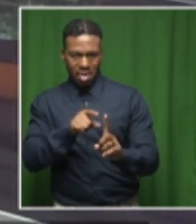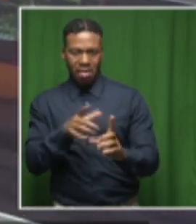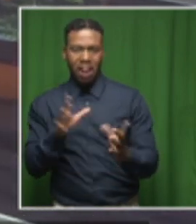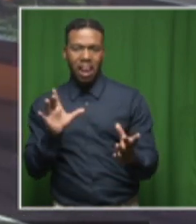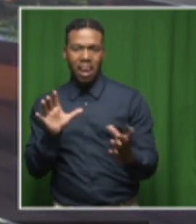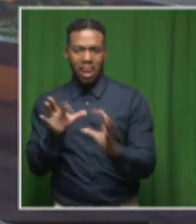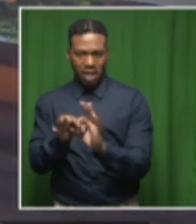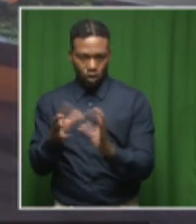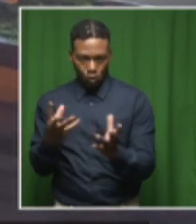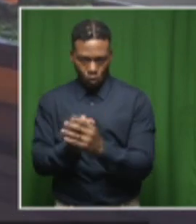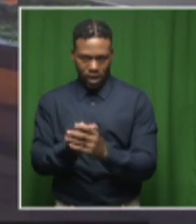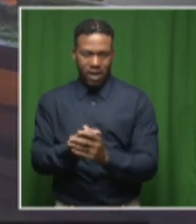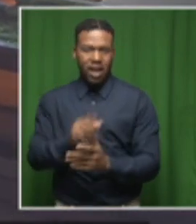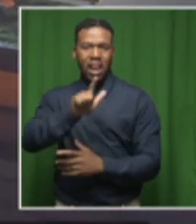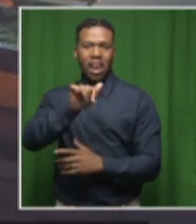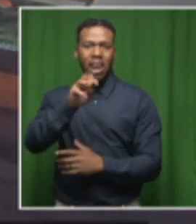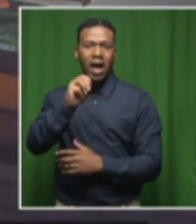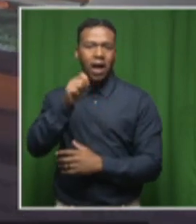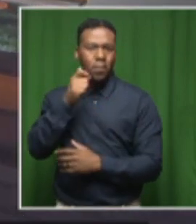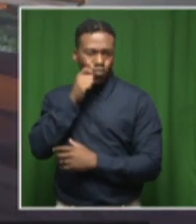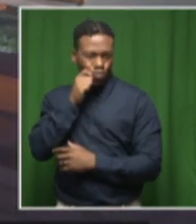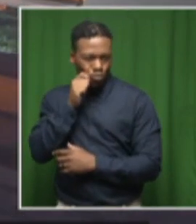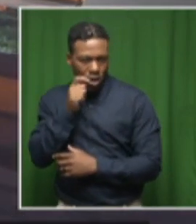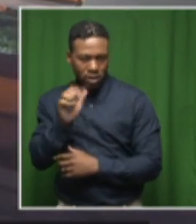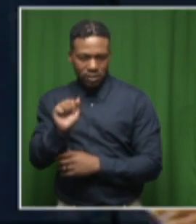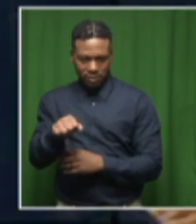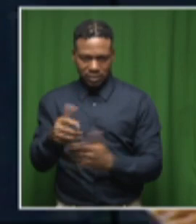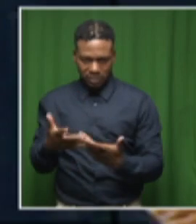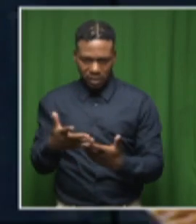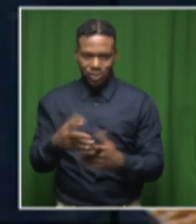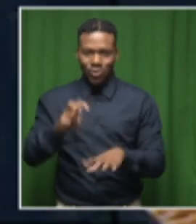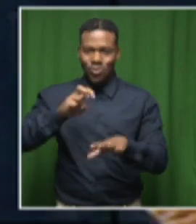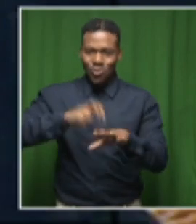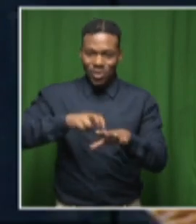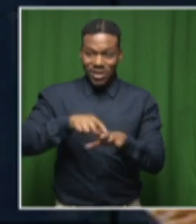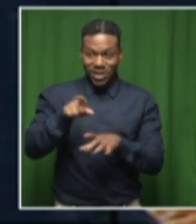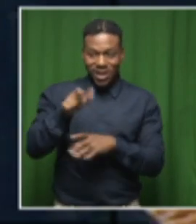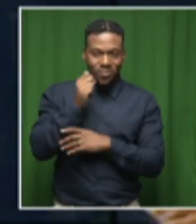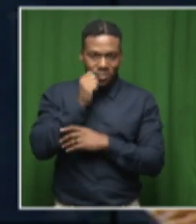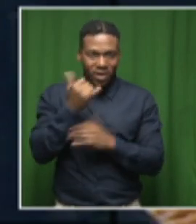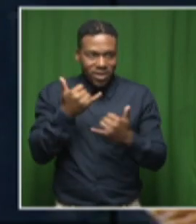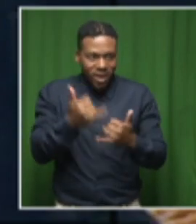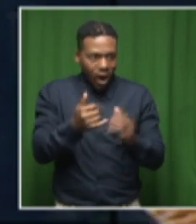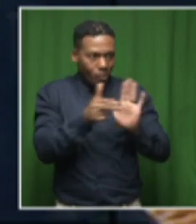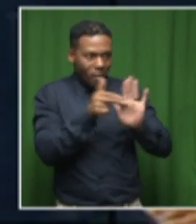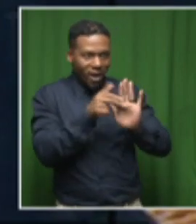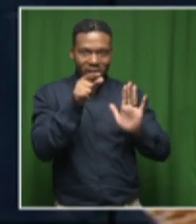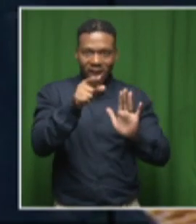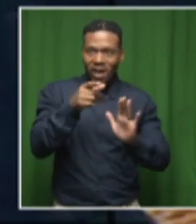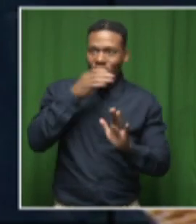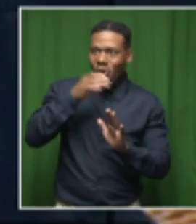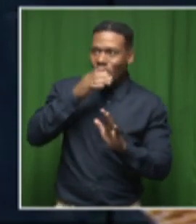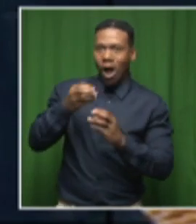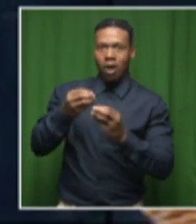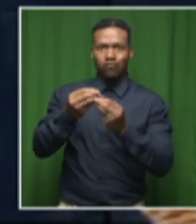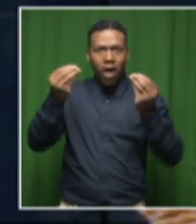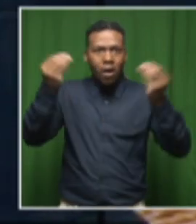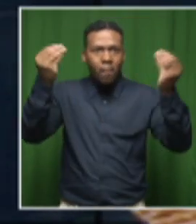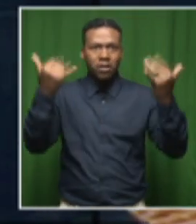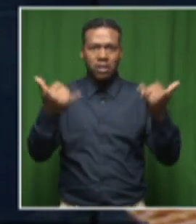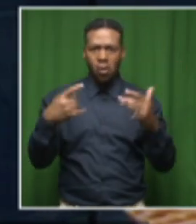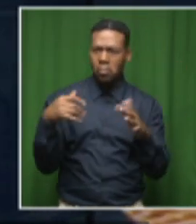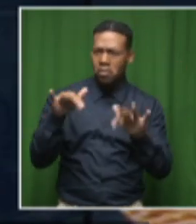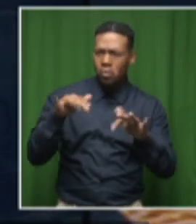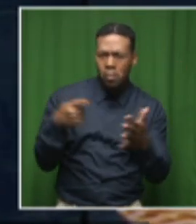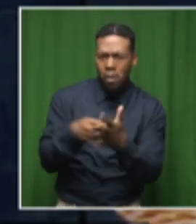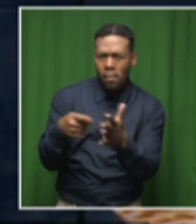to have a Corona is to have it with a wedge of lime. So as the brand has gotten more popular in South Africa, we foresaw, based on all the